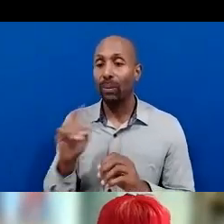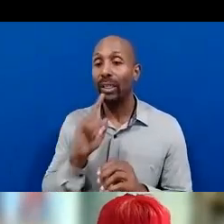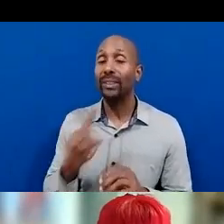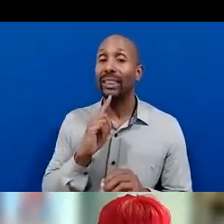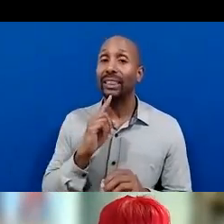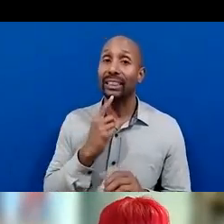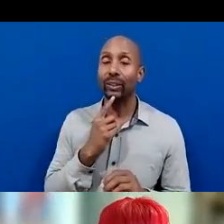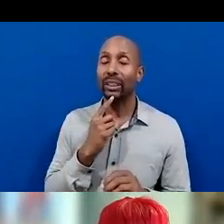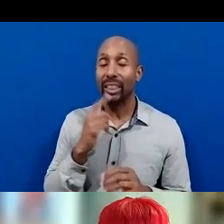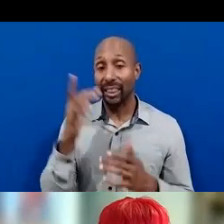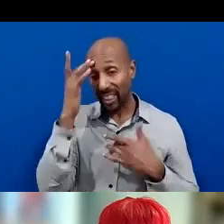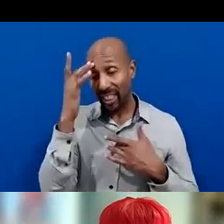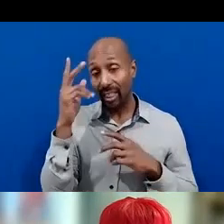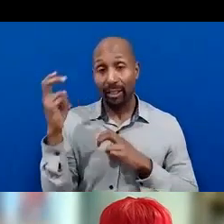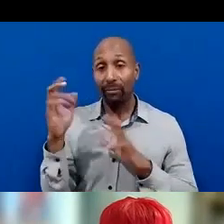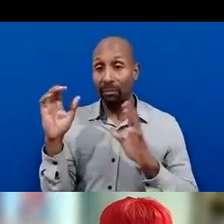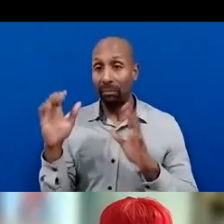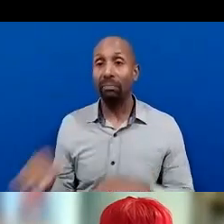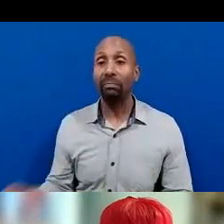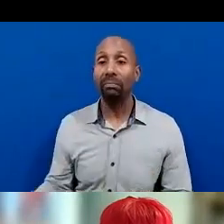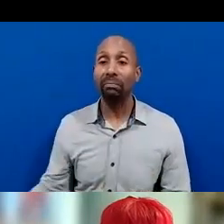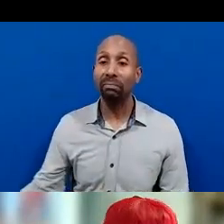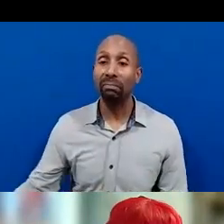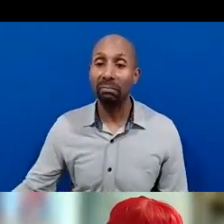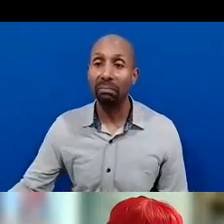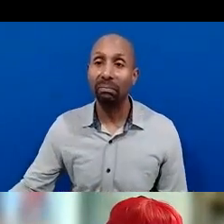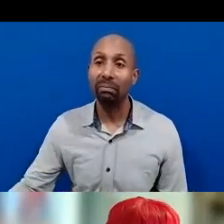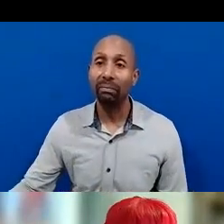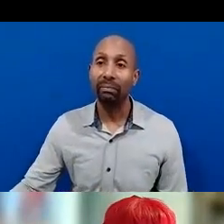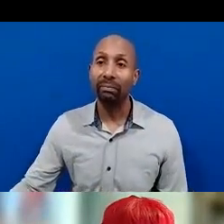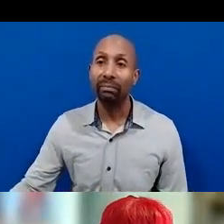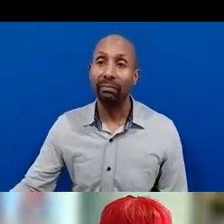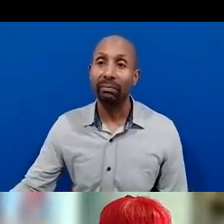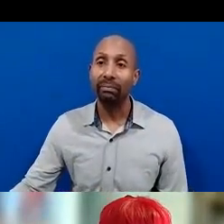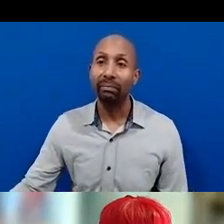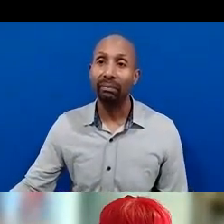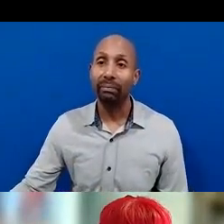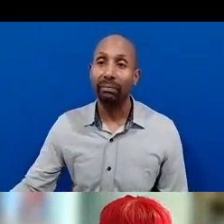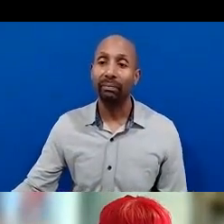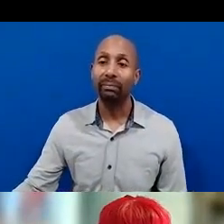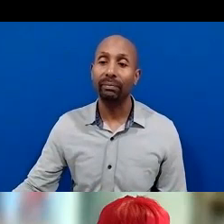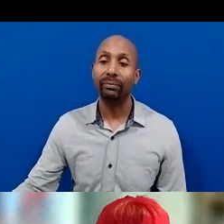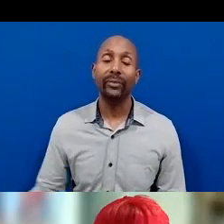with children. And Pfizer is going to submit their data this week to the FDA.